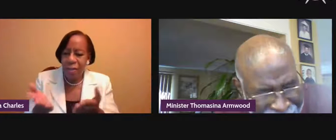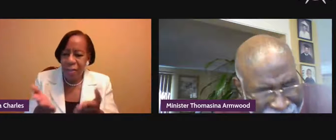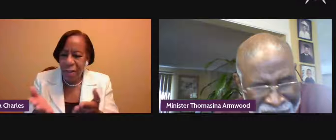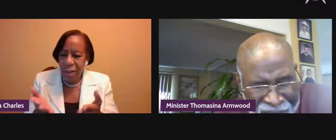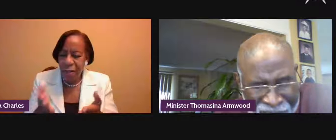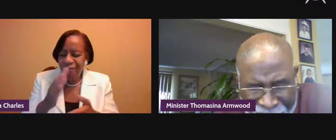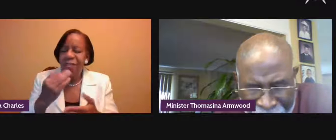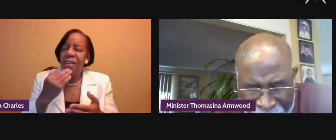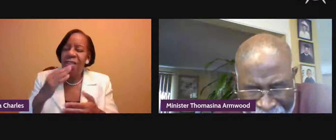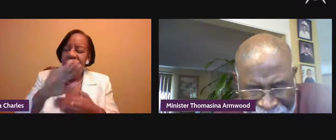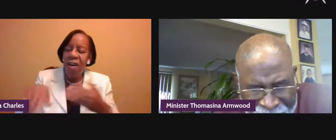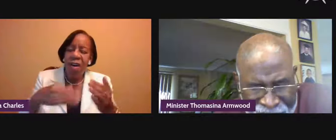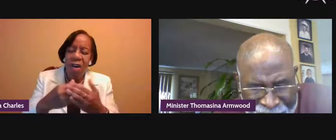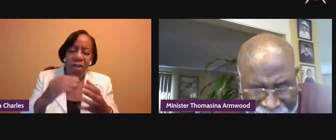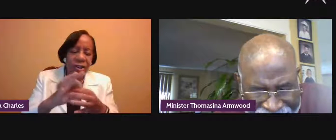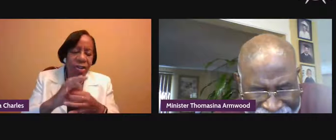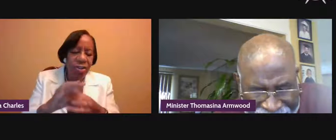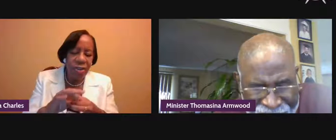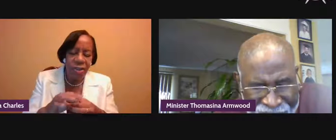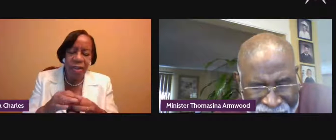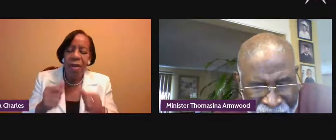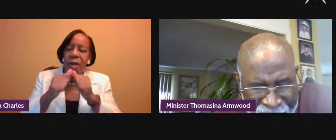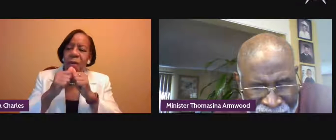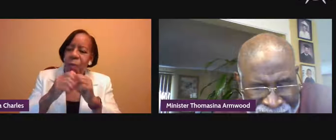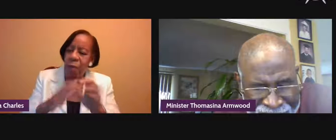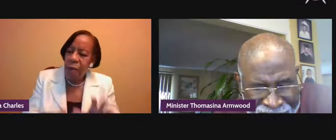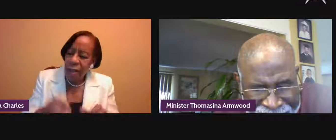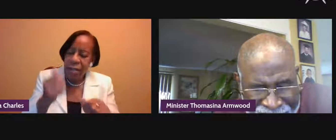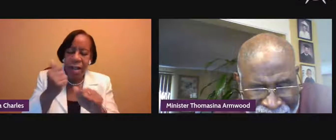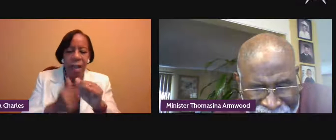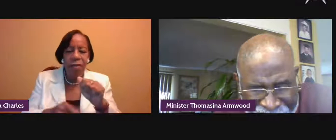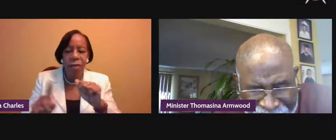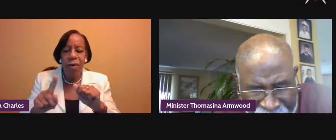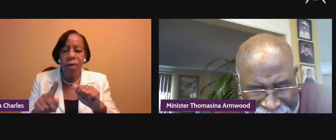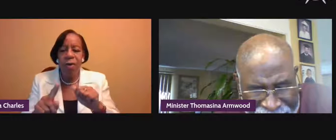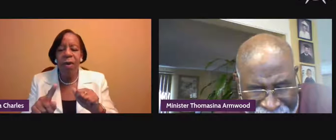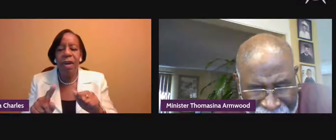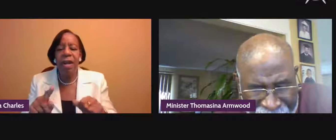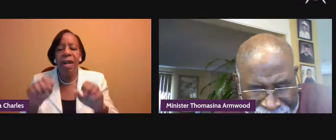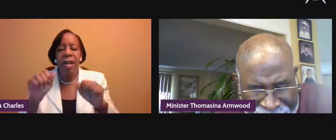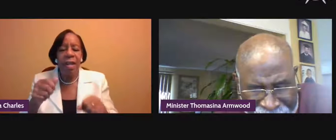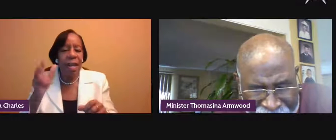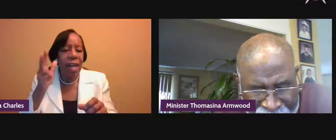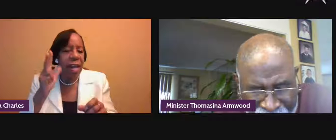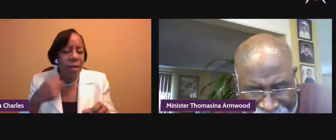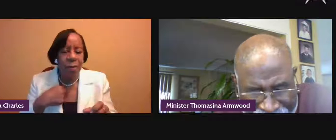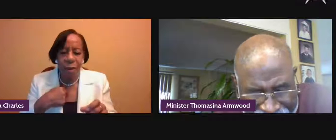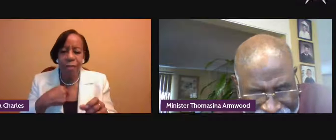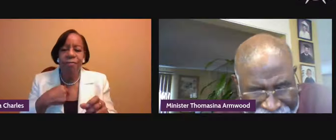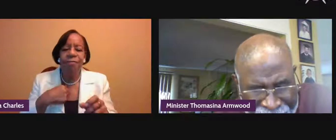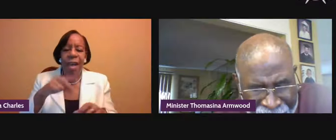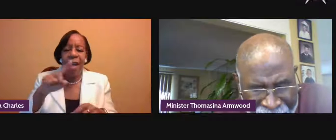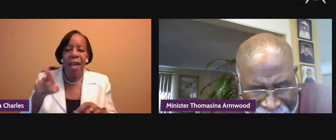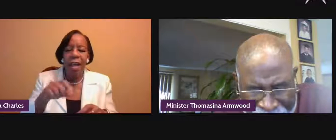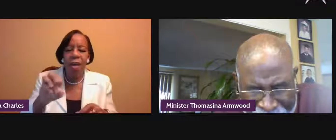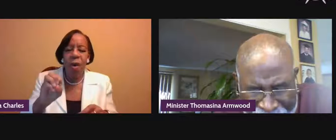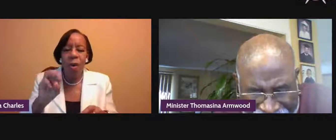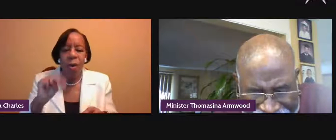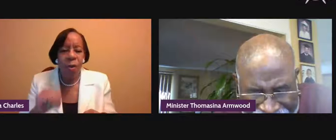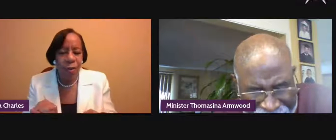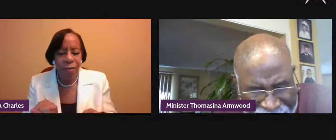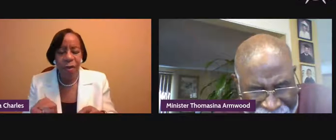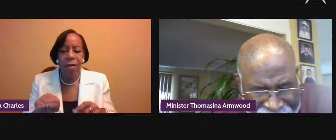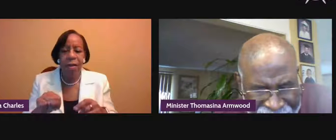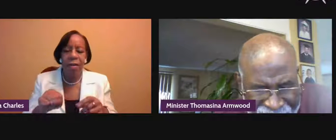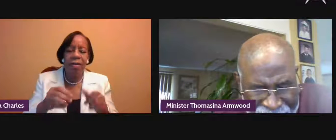us today. We ask you to bless each and every one under the sound of my voice and on this Zoom broadcast. We ask you to